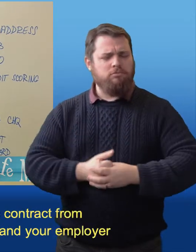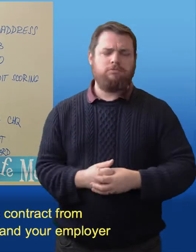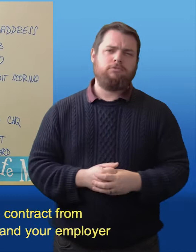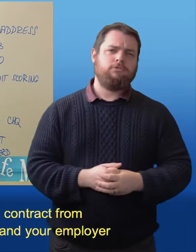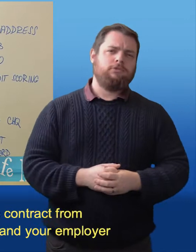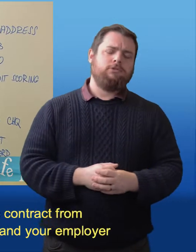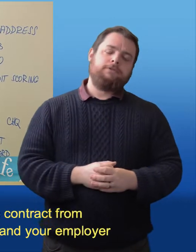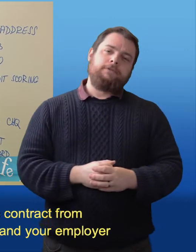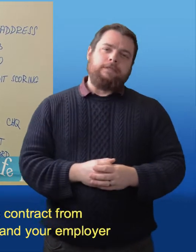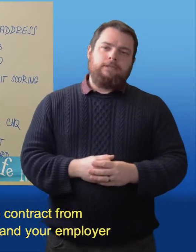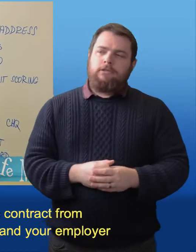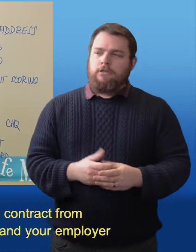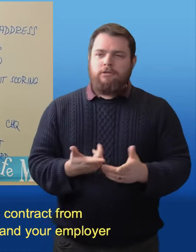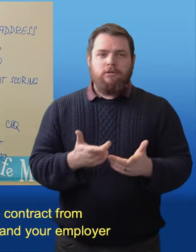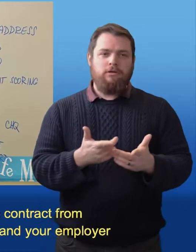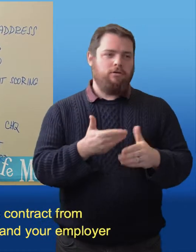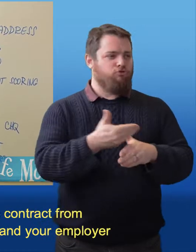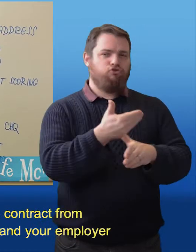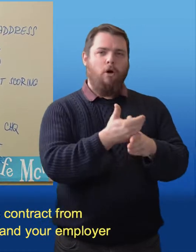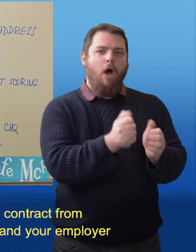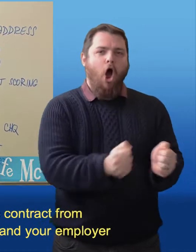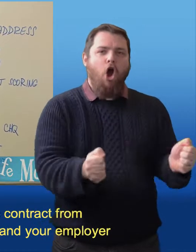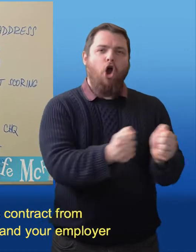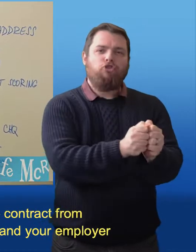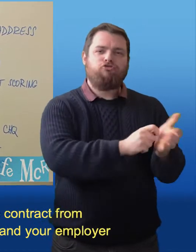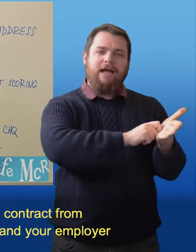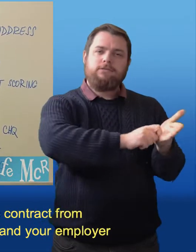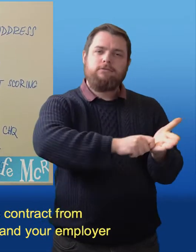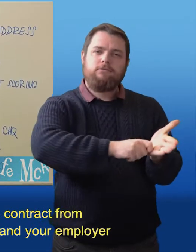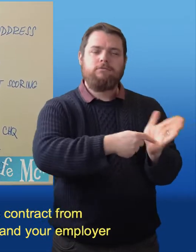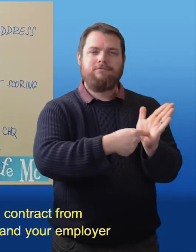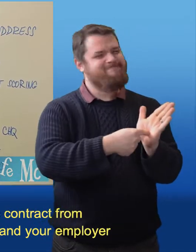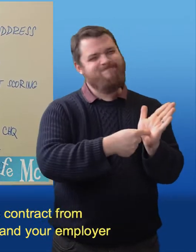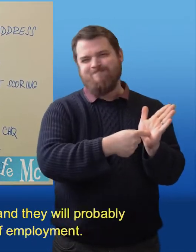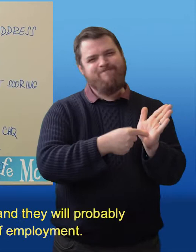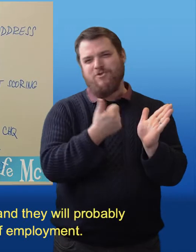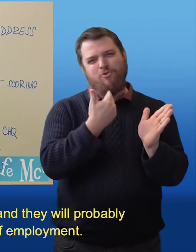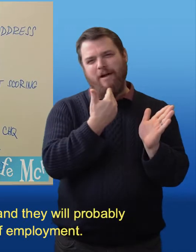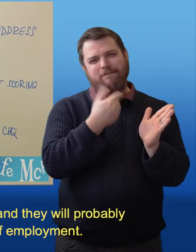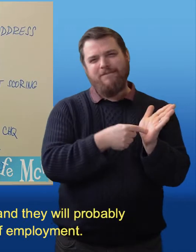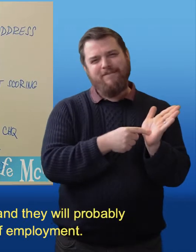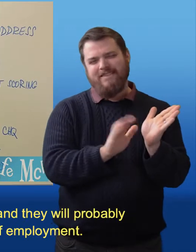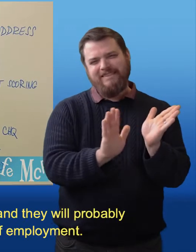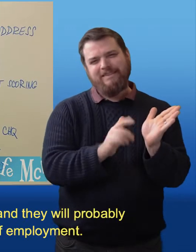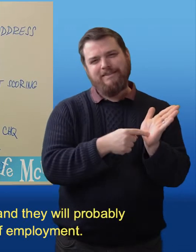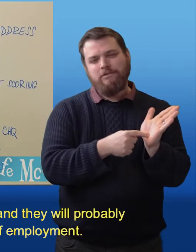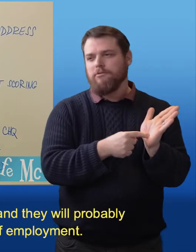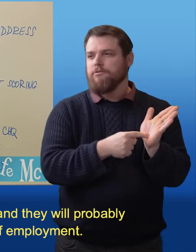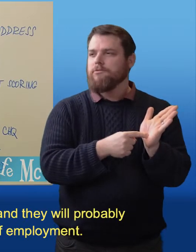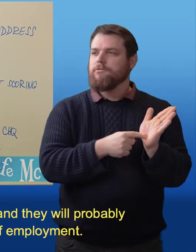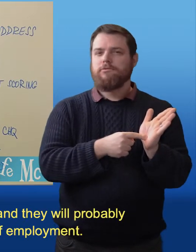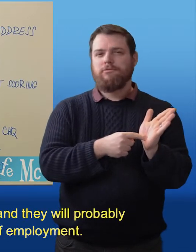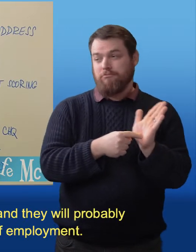employment. But most of the times, the contract from your employer, between you and your employer, is not what they're looking